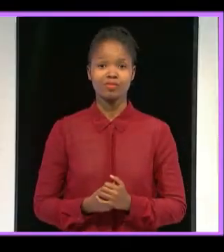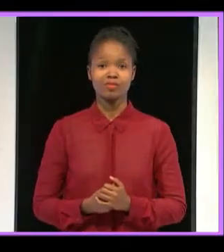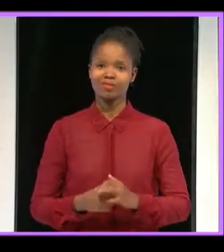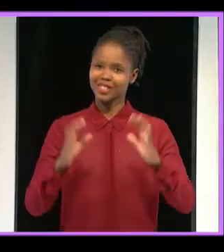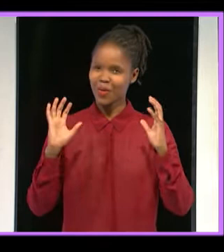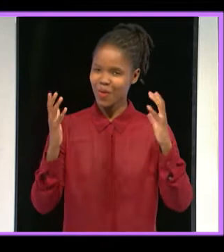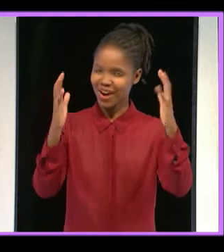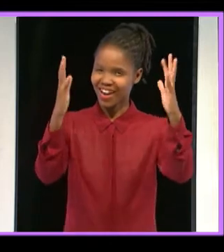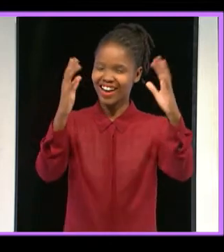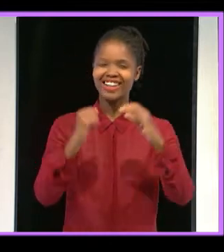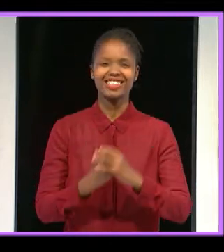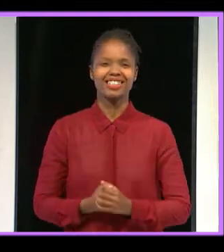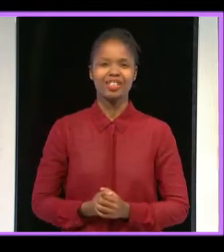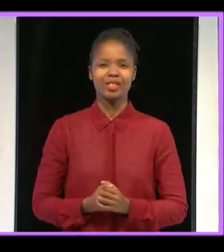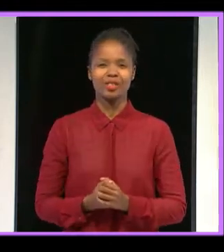Well done, champ.